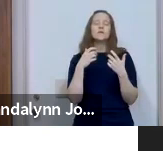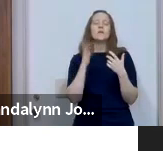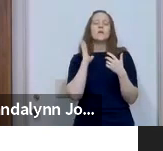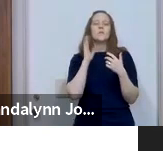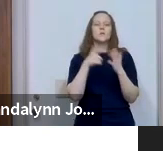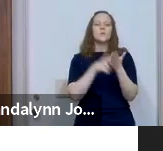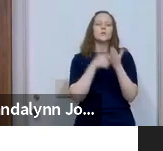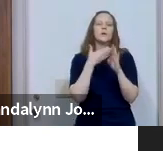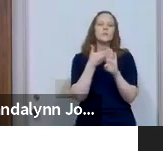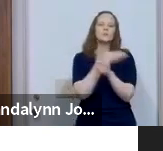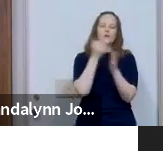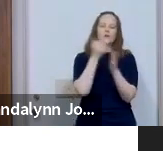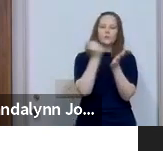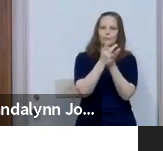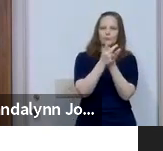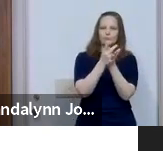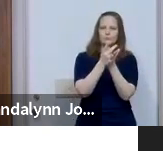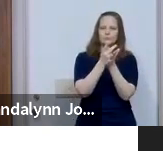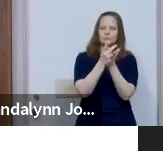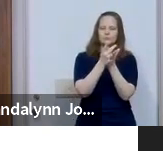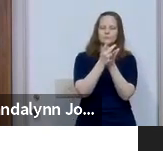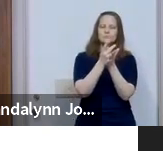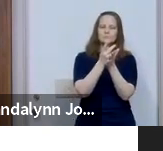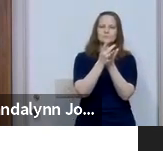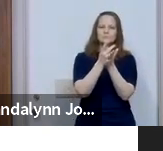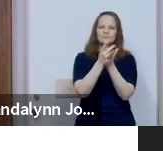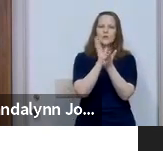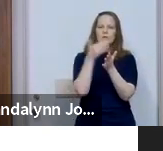approval. As mentioned earlier, there will be